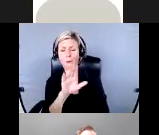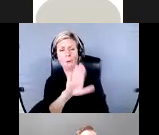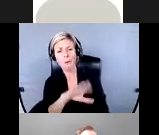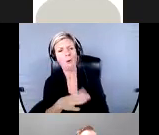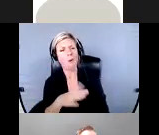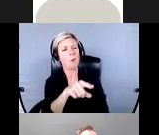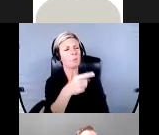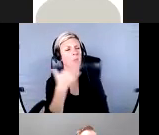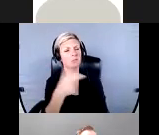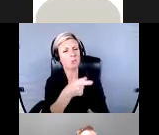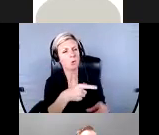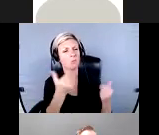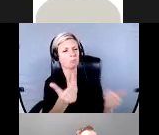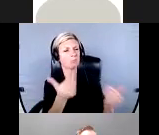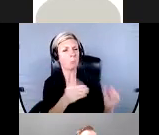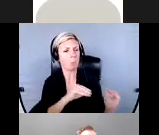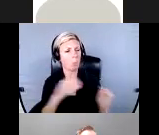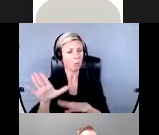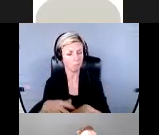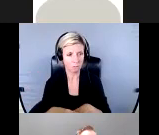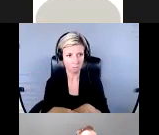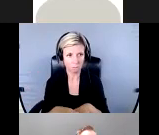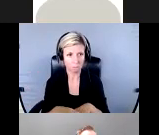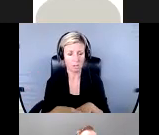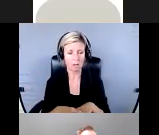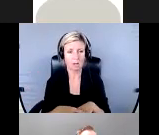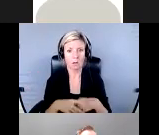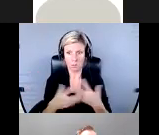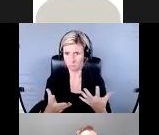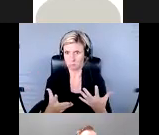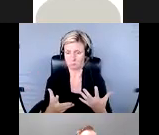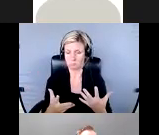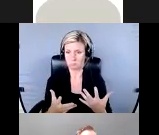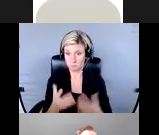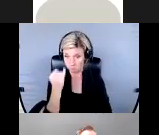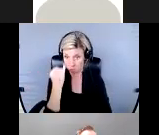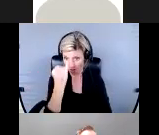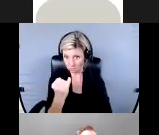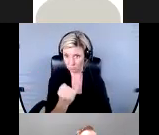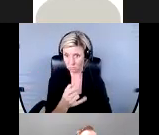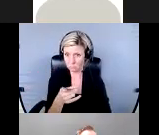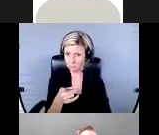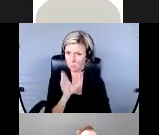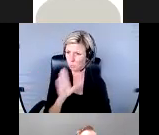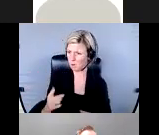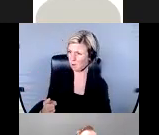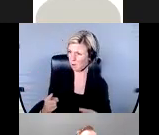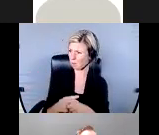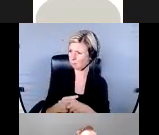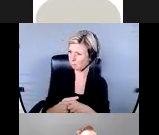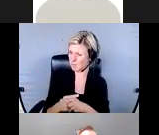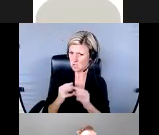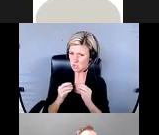out. When we think about the conflict, and if we go back to unhappy baby slide, a